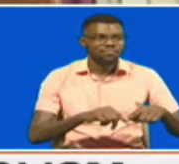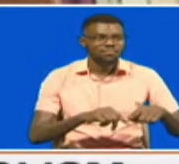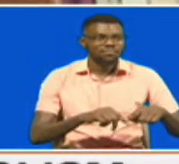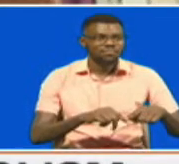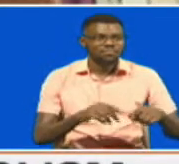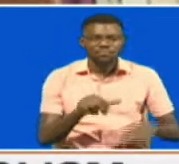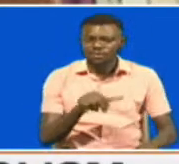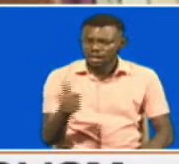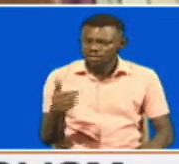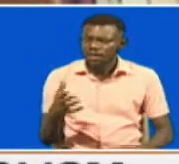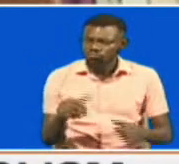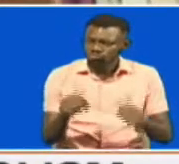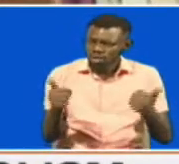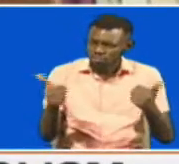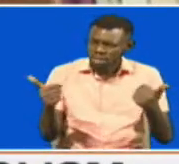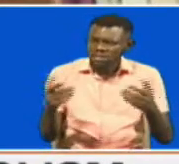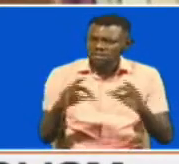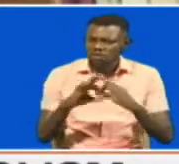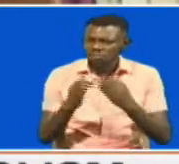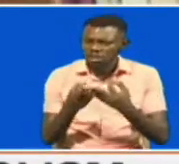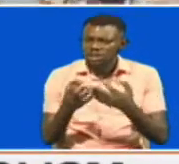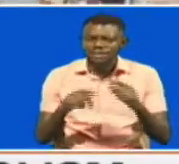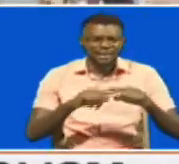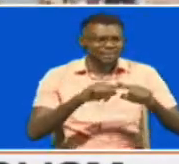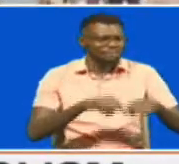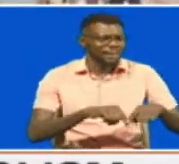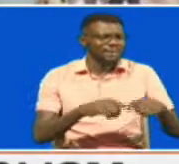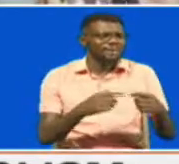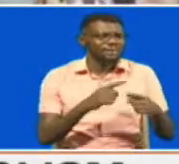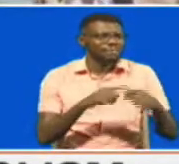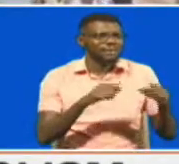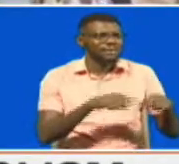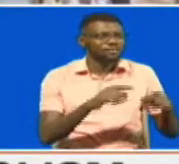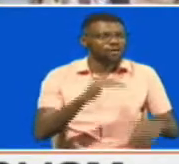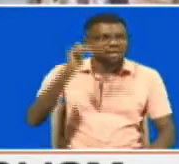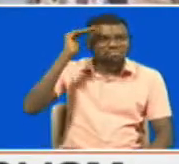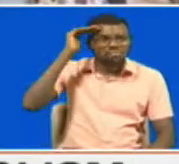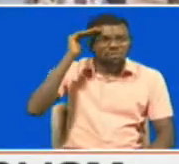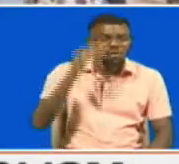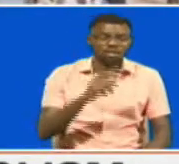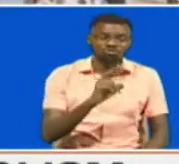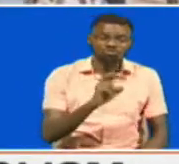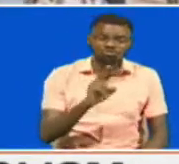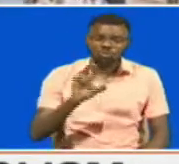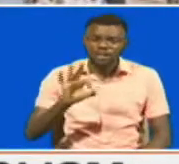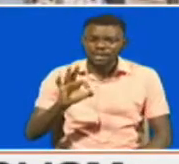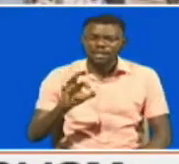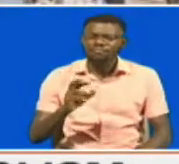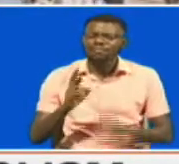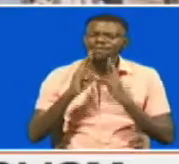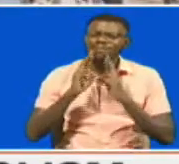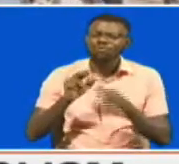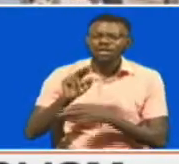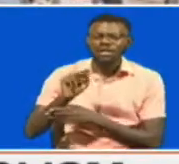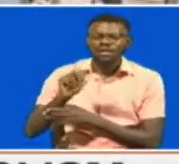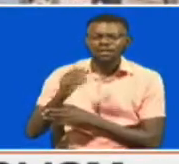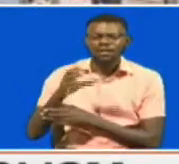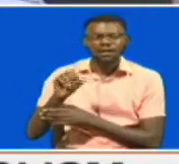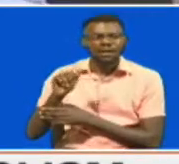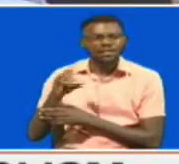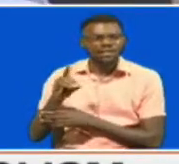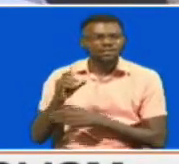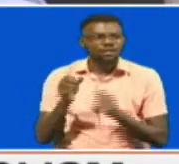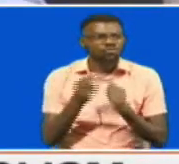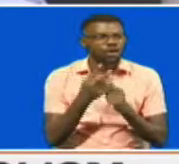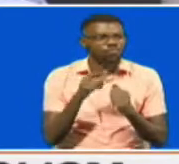those who are able-bodied and families depend on them. According to a 2023 NACADA report, at least 12.8%